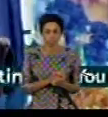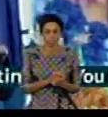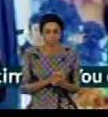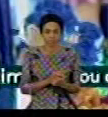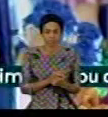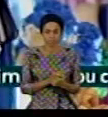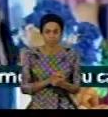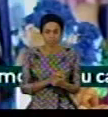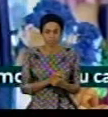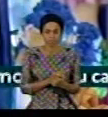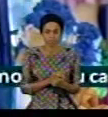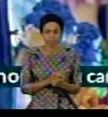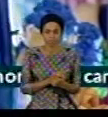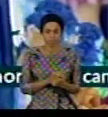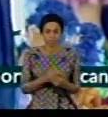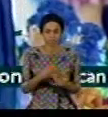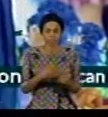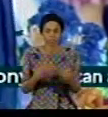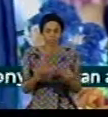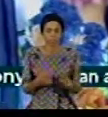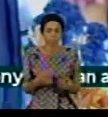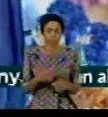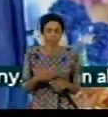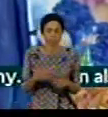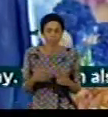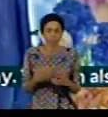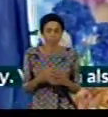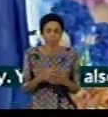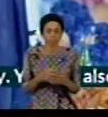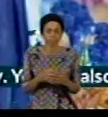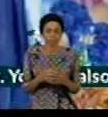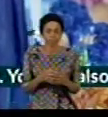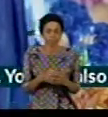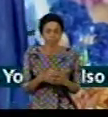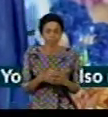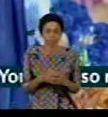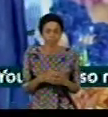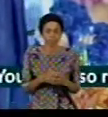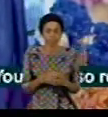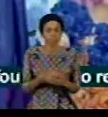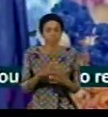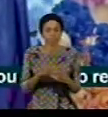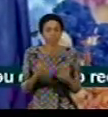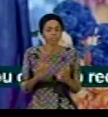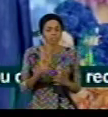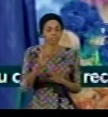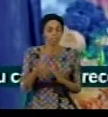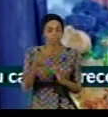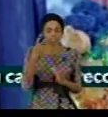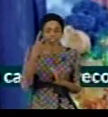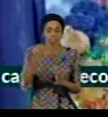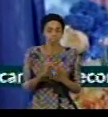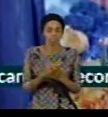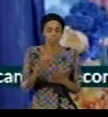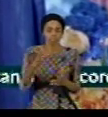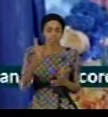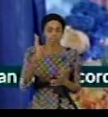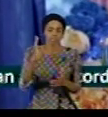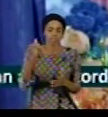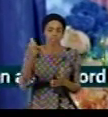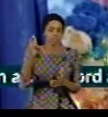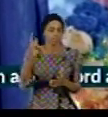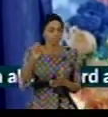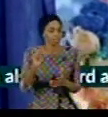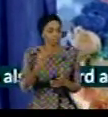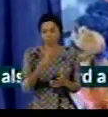bats on the altar it flew out it did not hit the poison so he did not die so I will keep praying in the midnight